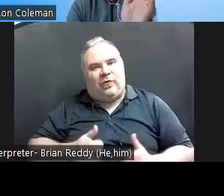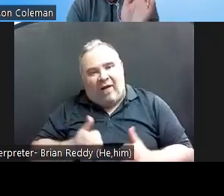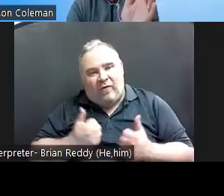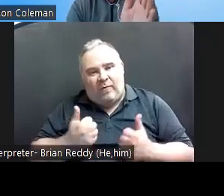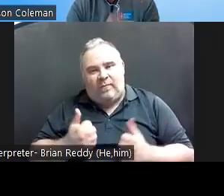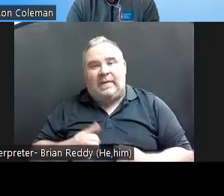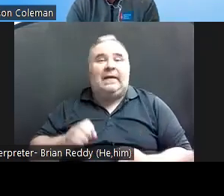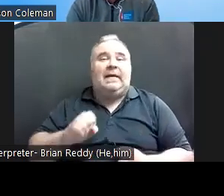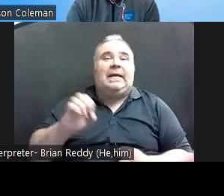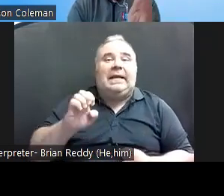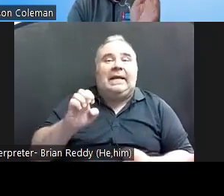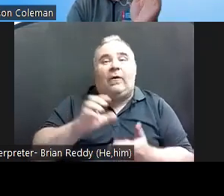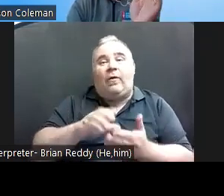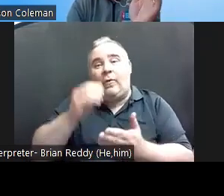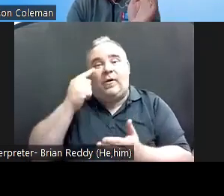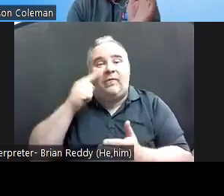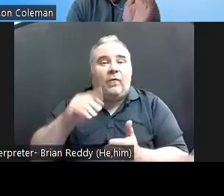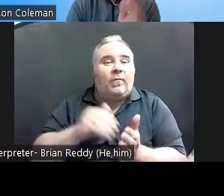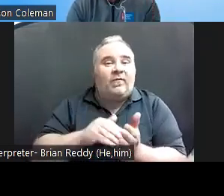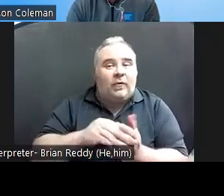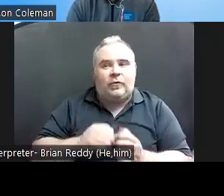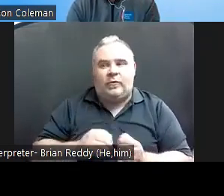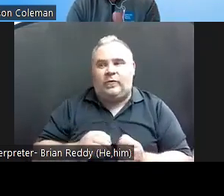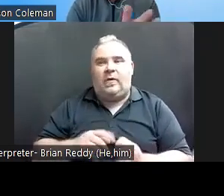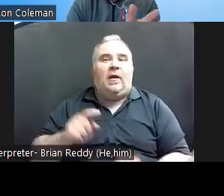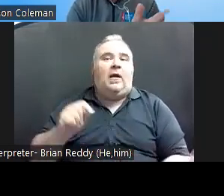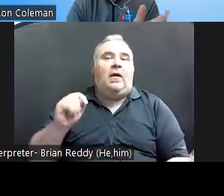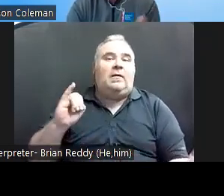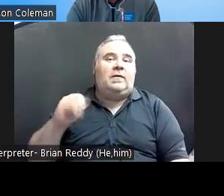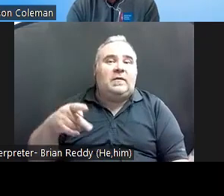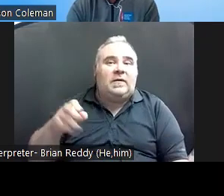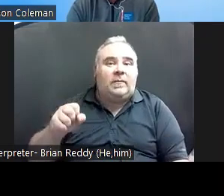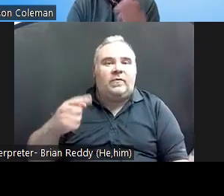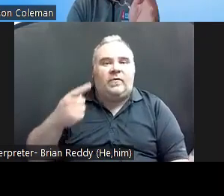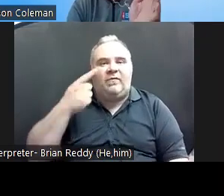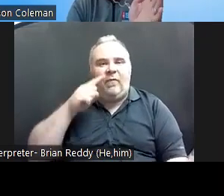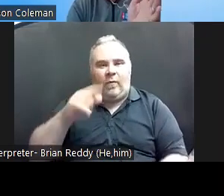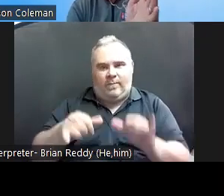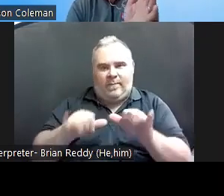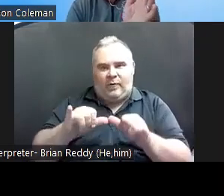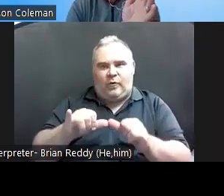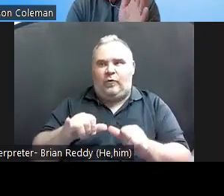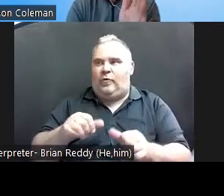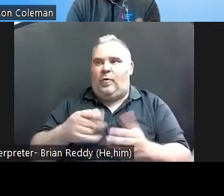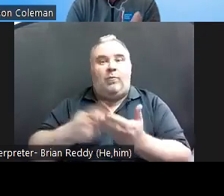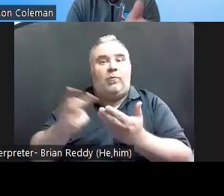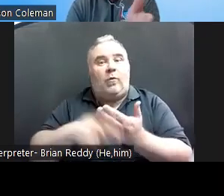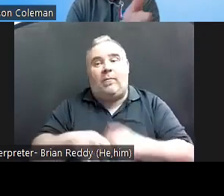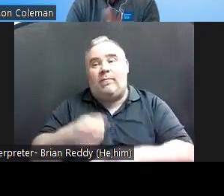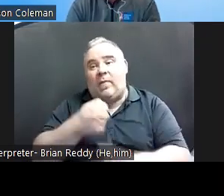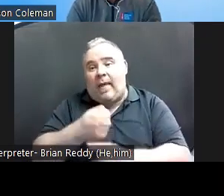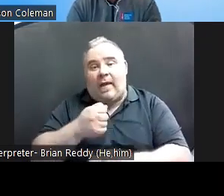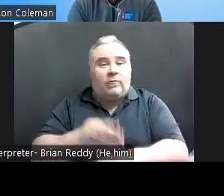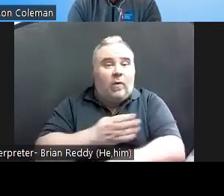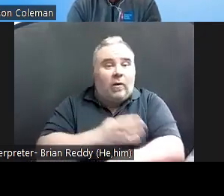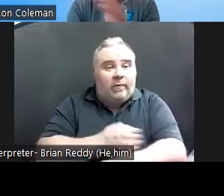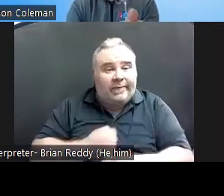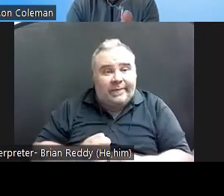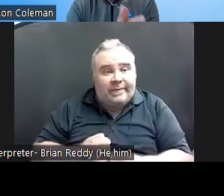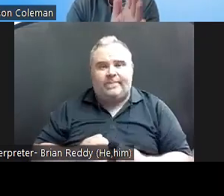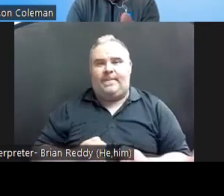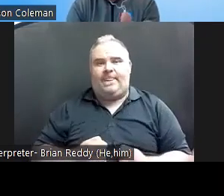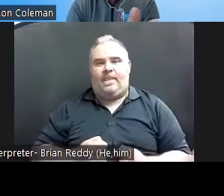series for providers, you know, tips to measure program impacts, the National Cancer